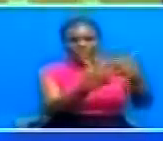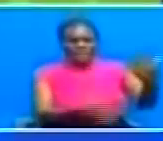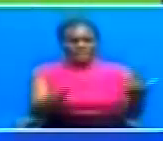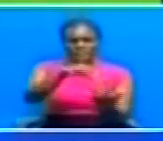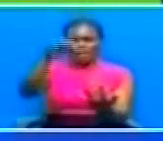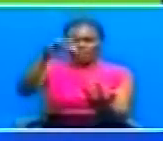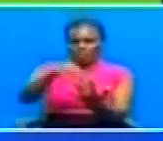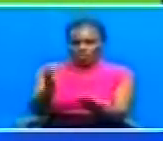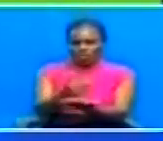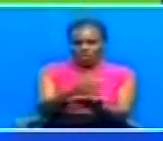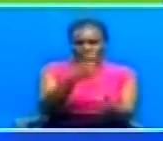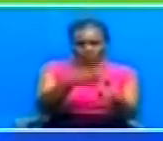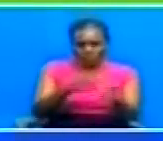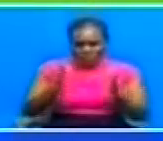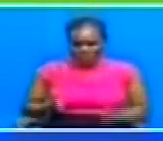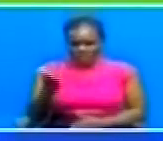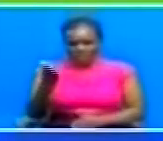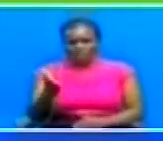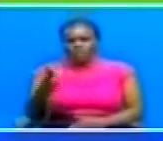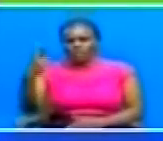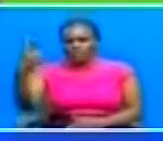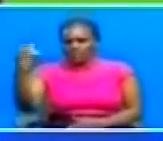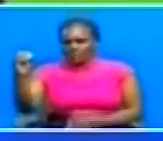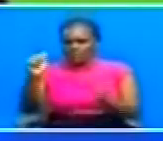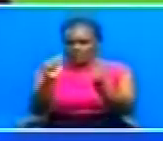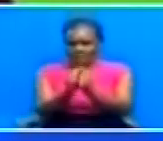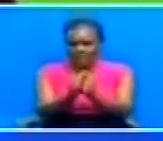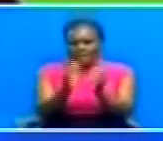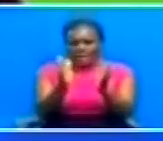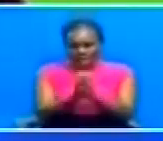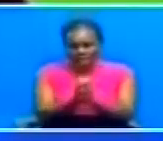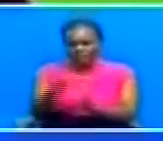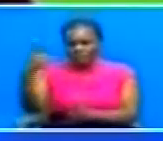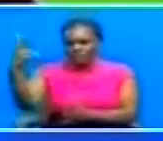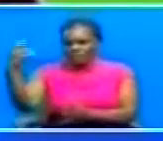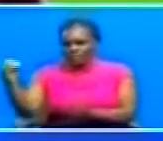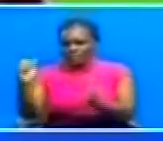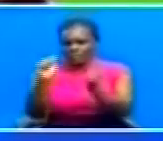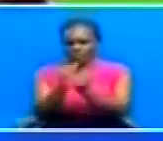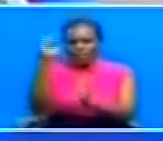samples collected from the athlete between July 2010 and October 2012.